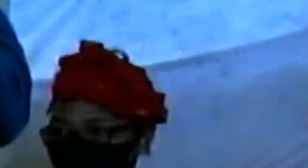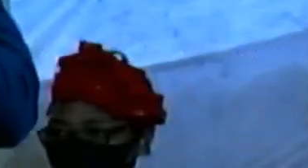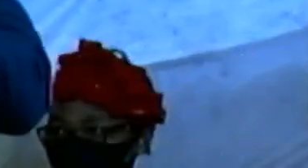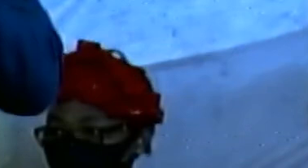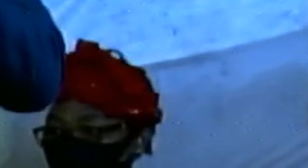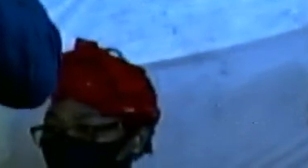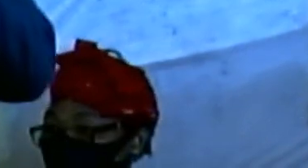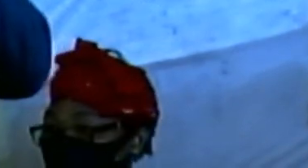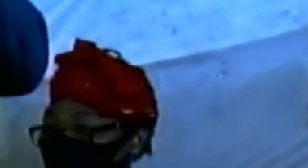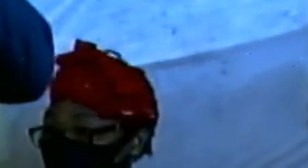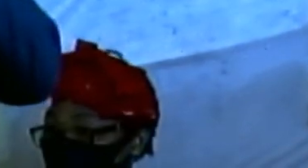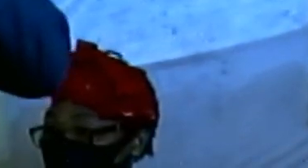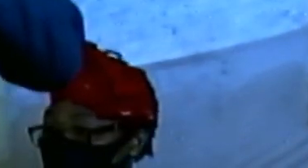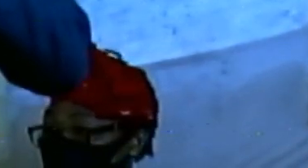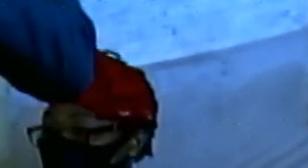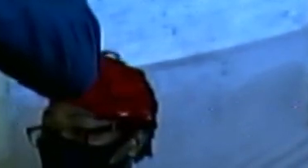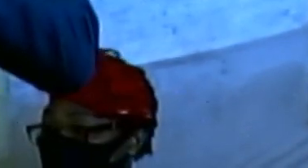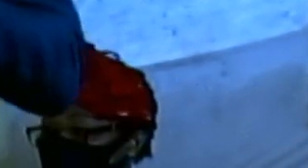ever